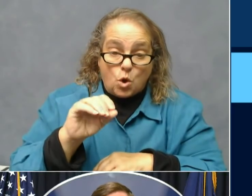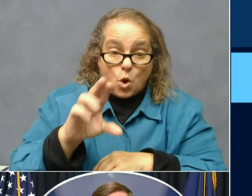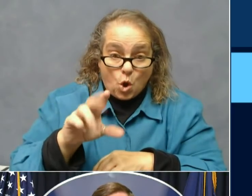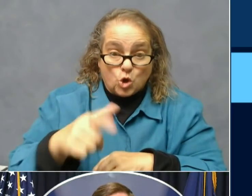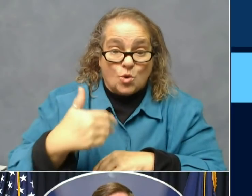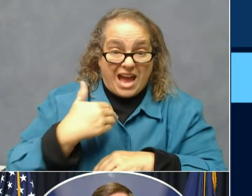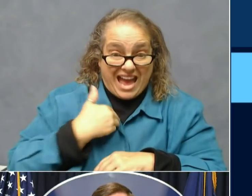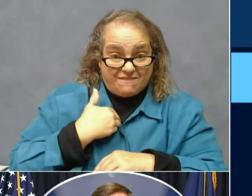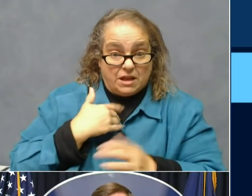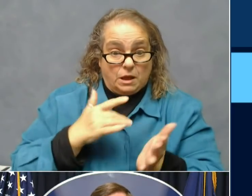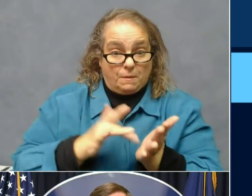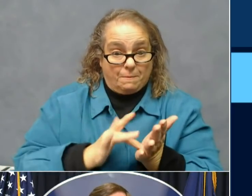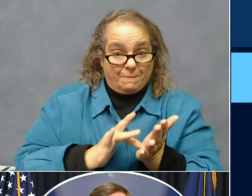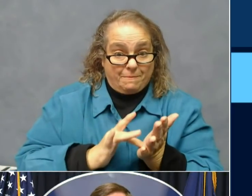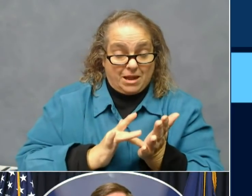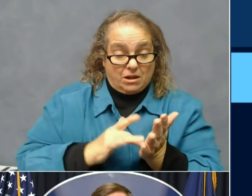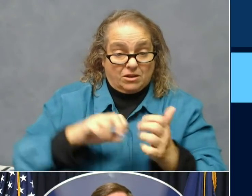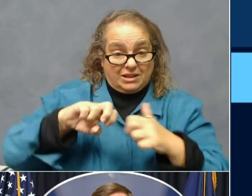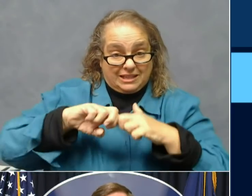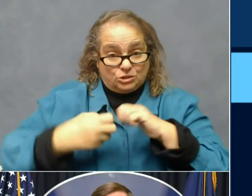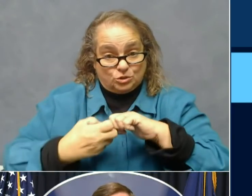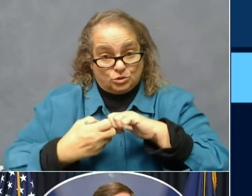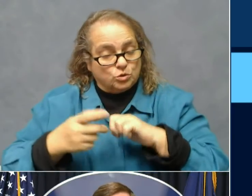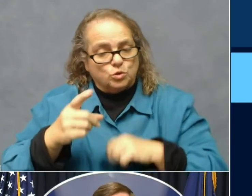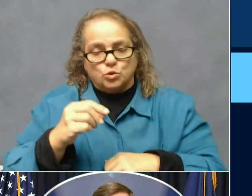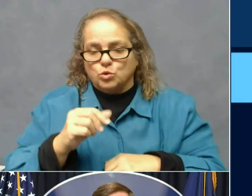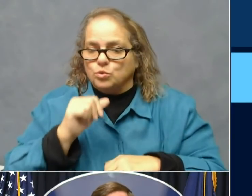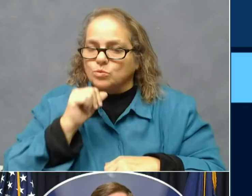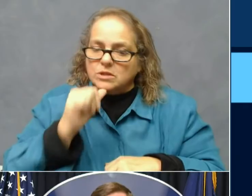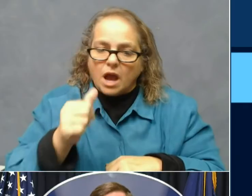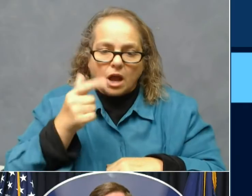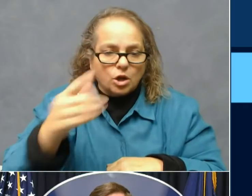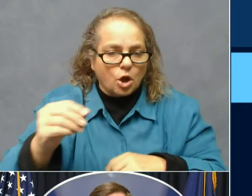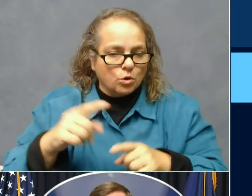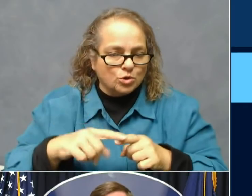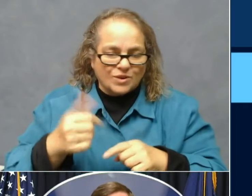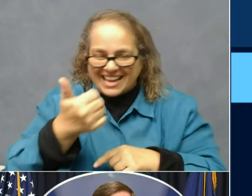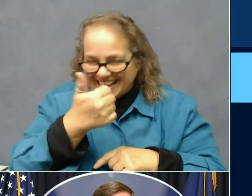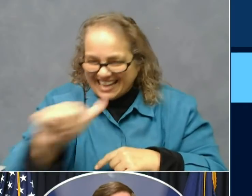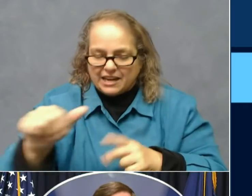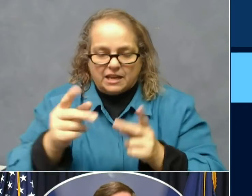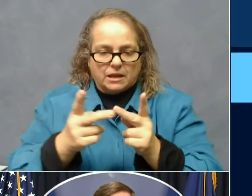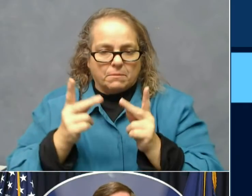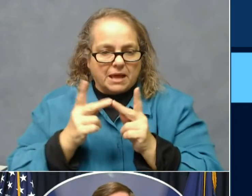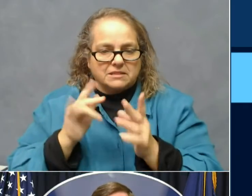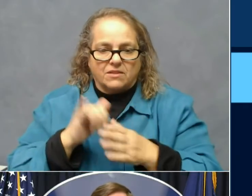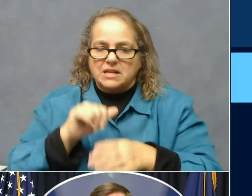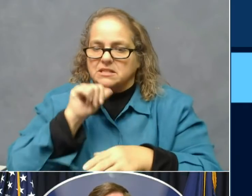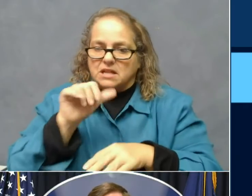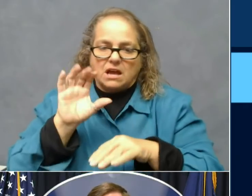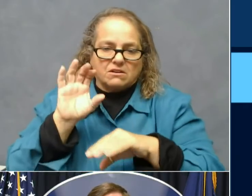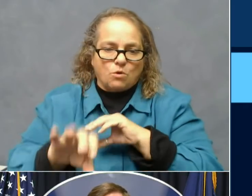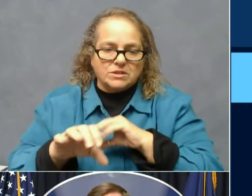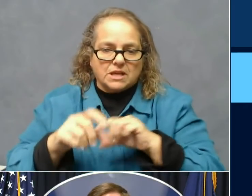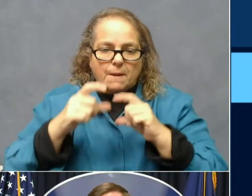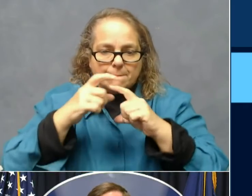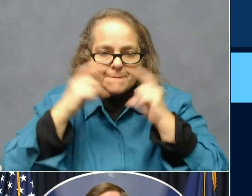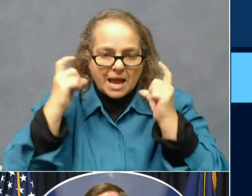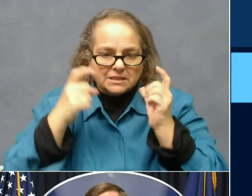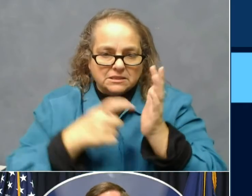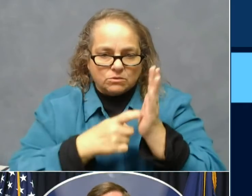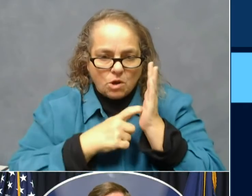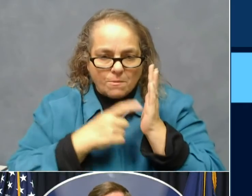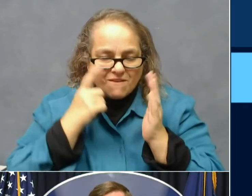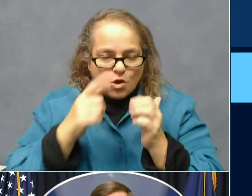these medical conditions, don't go to any place that is not enforcing a mask mandate for everybody inside. And for